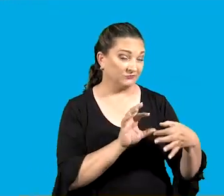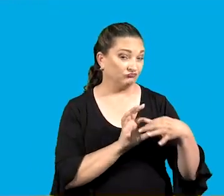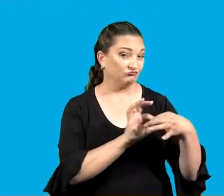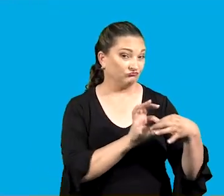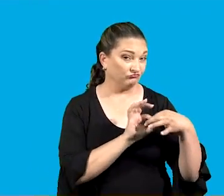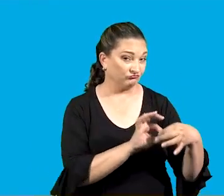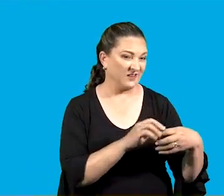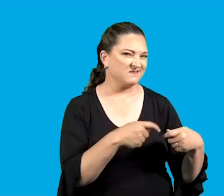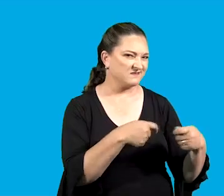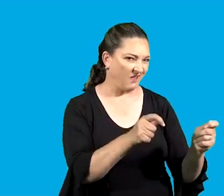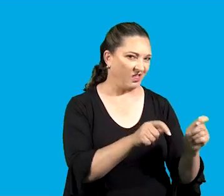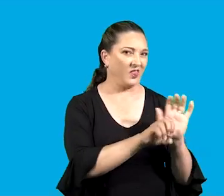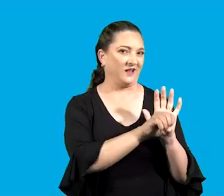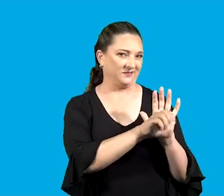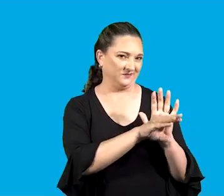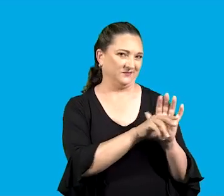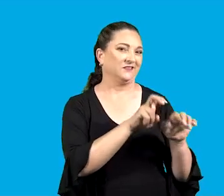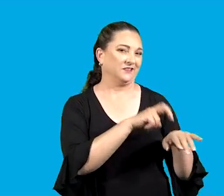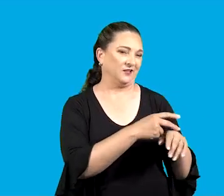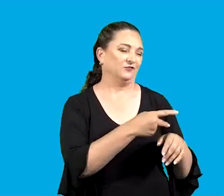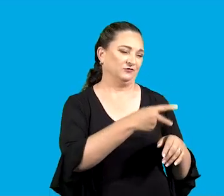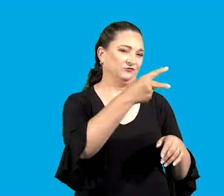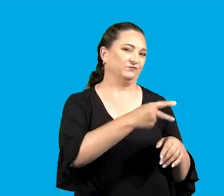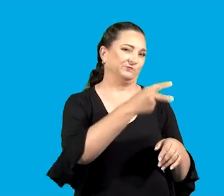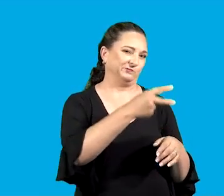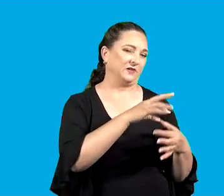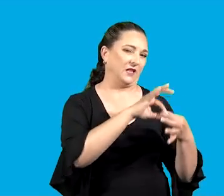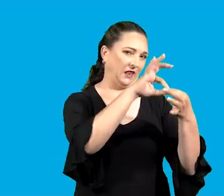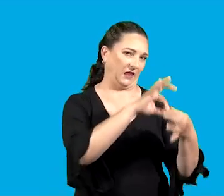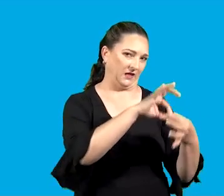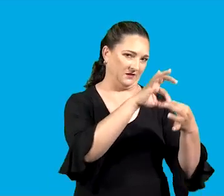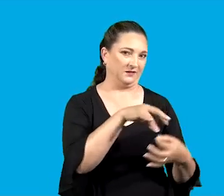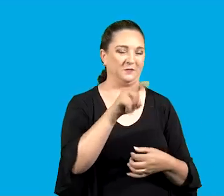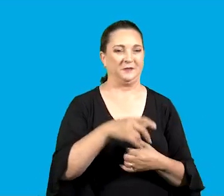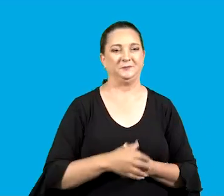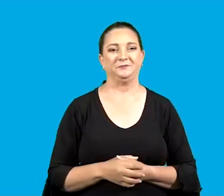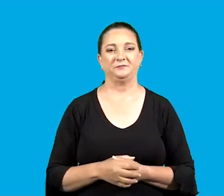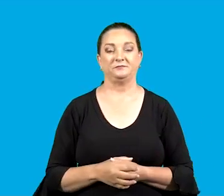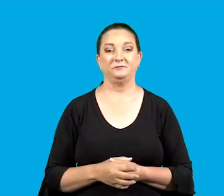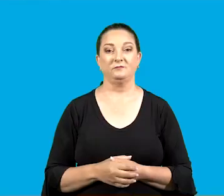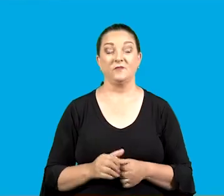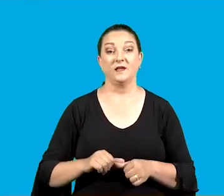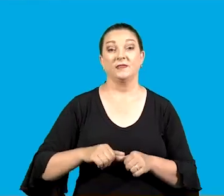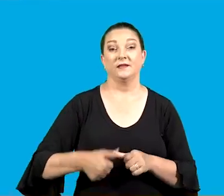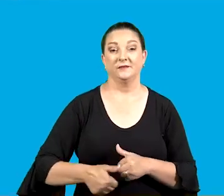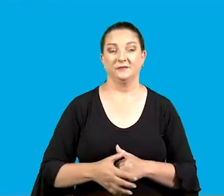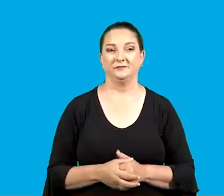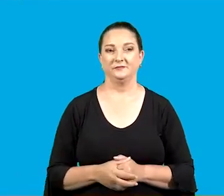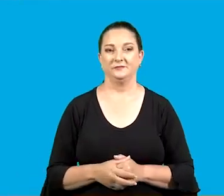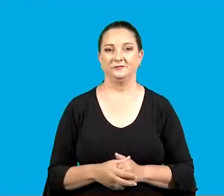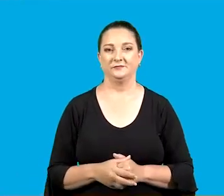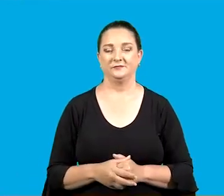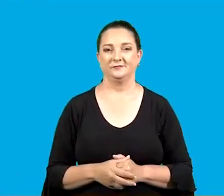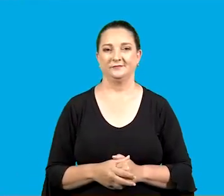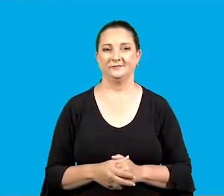example, your sales here and your advertising need to speak to each other. All right, I'm going to go to the next one.